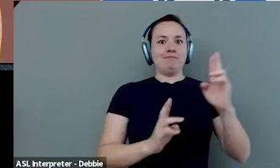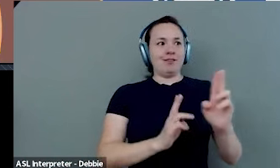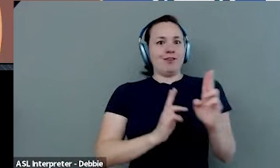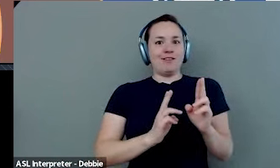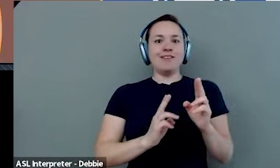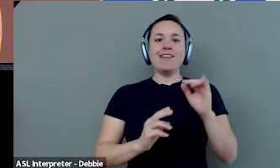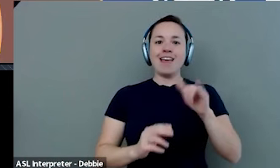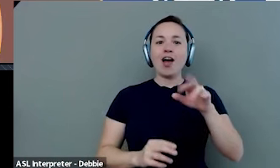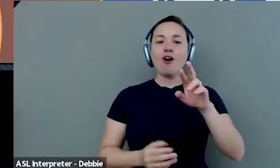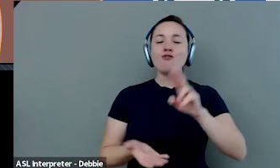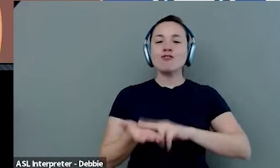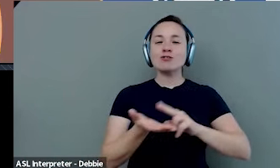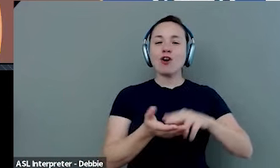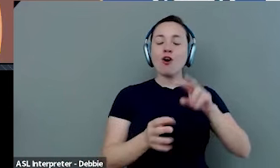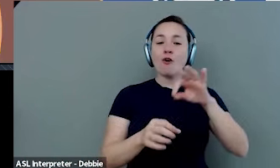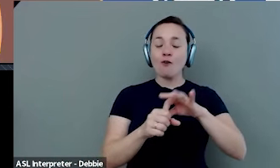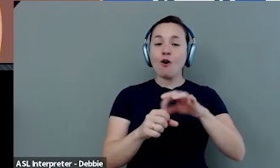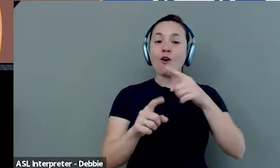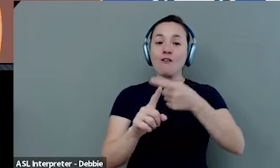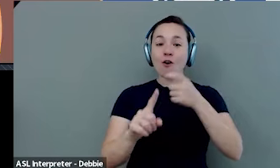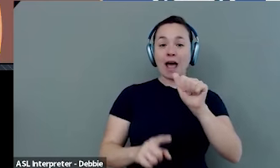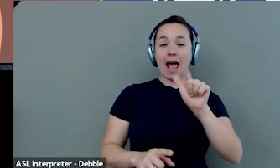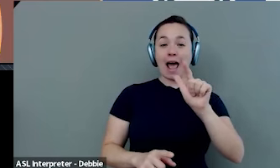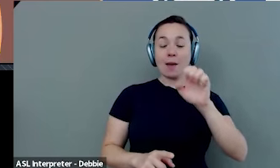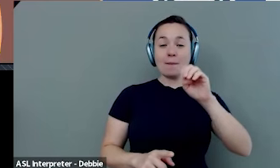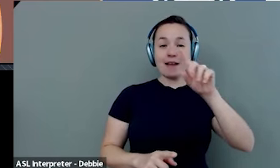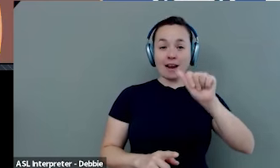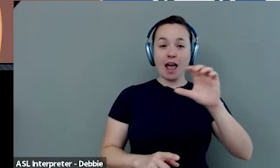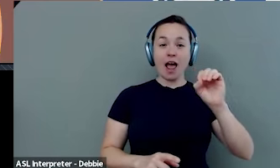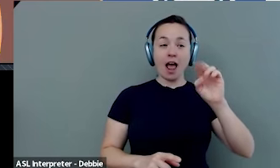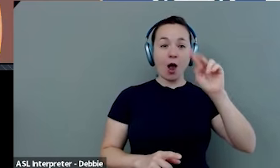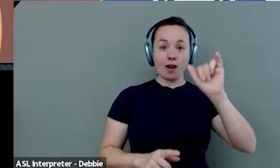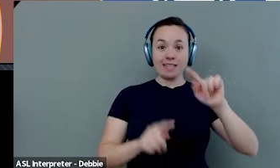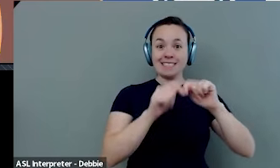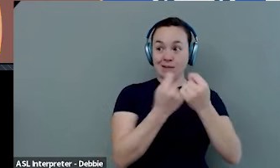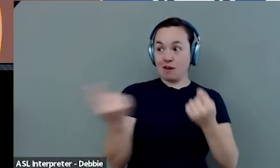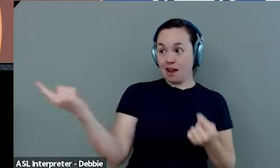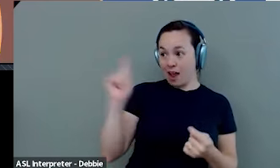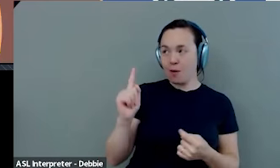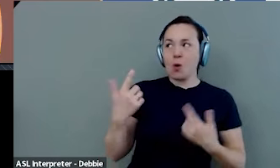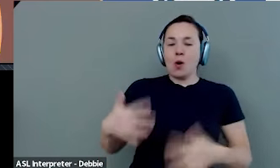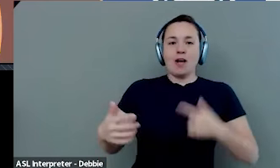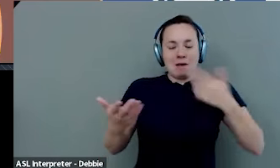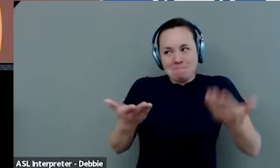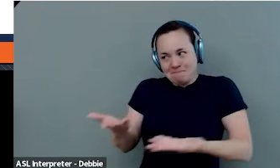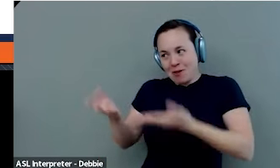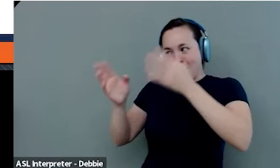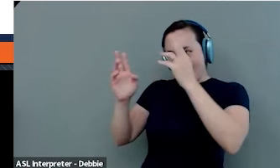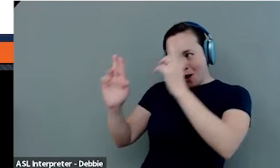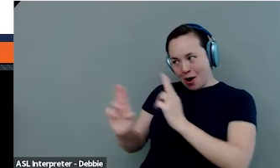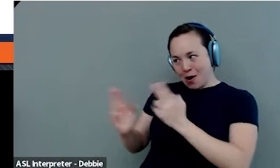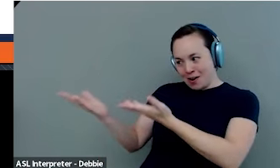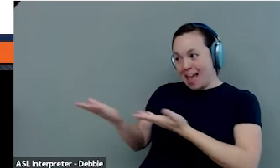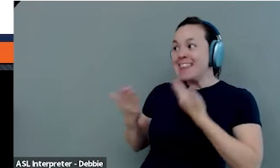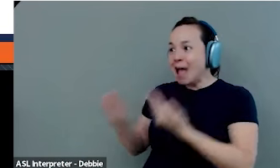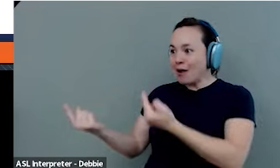voter from the Alameda County team join us. So I'm going to yield the floor to them. Thank you for being here, and